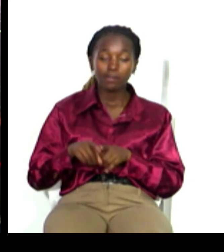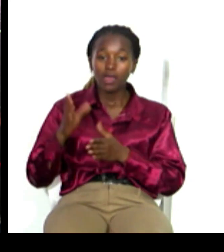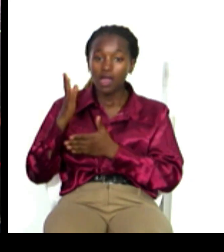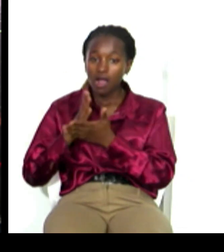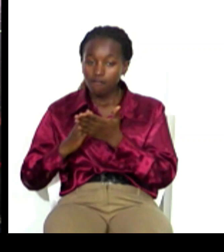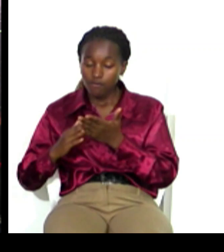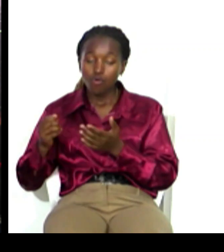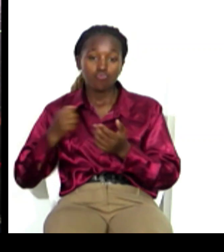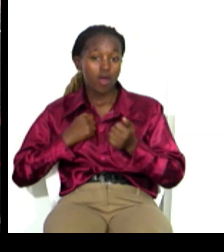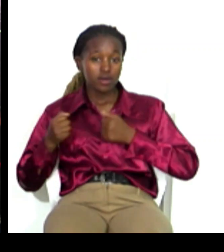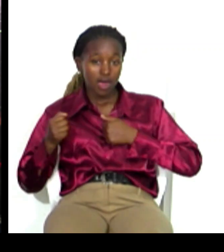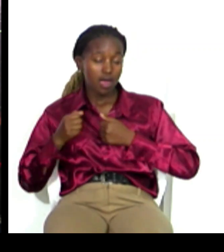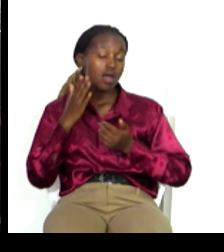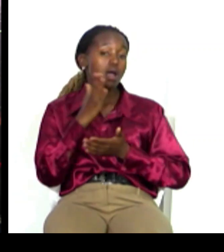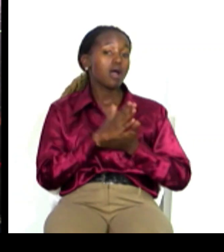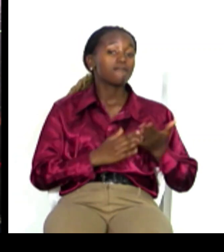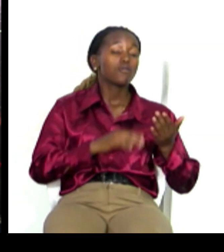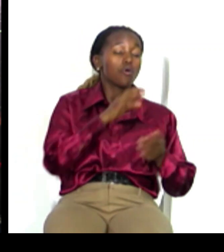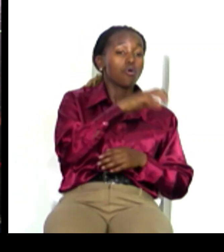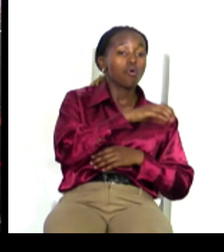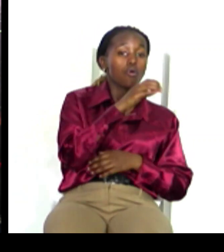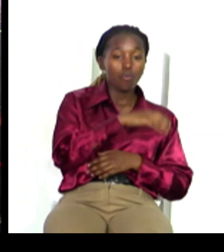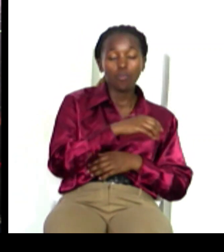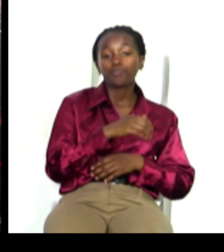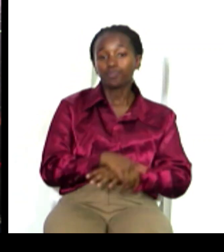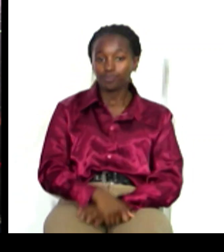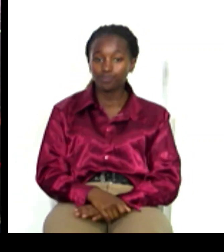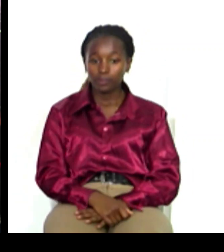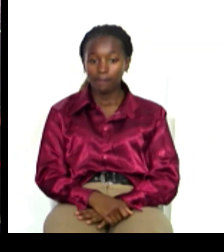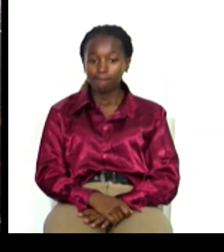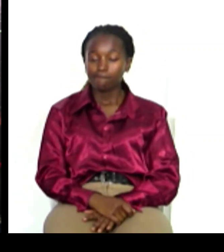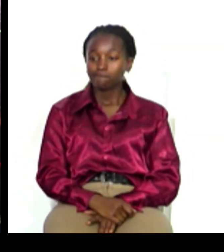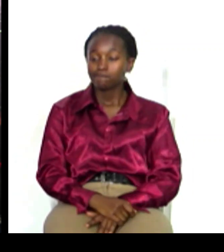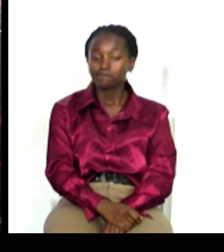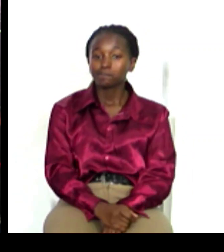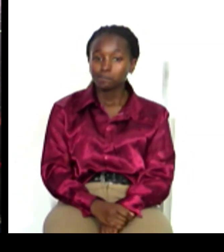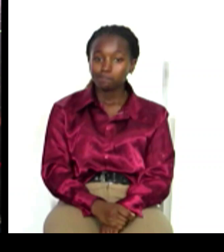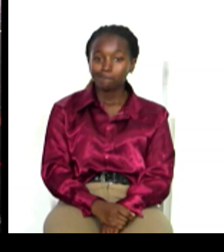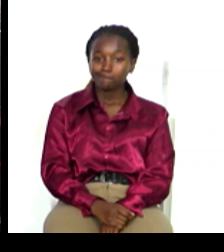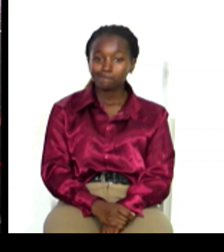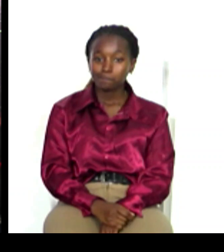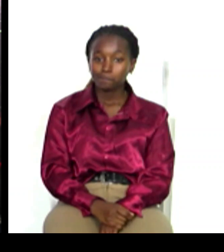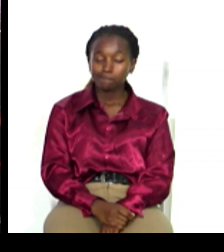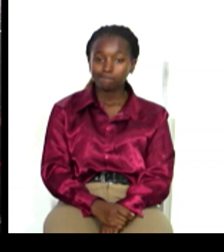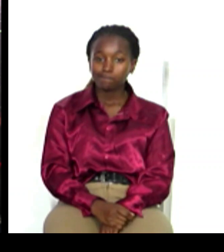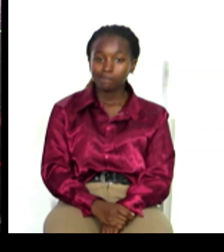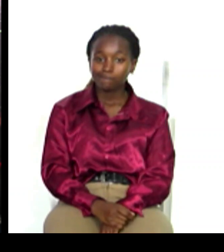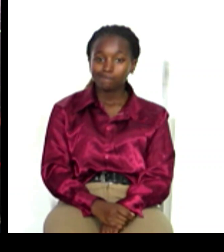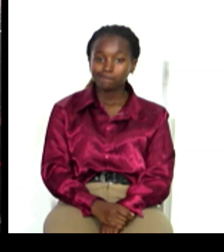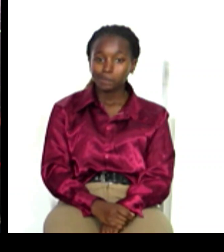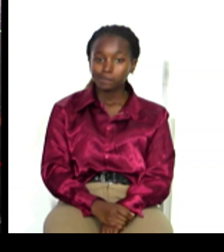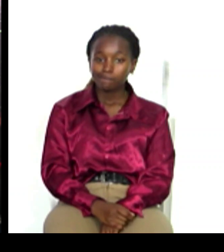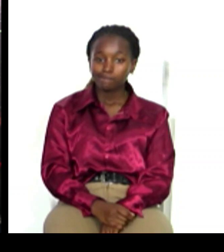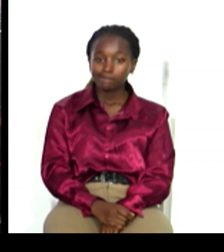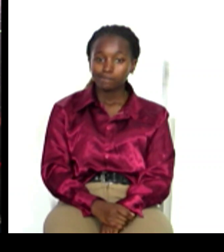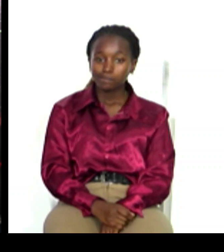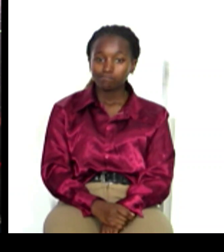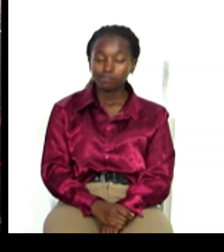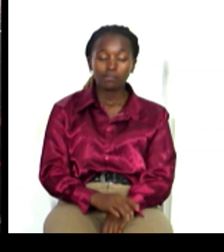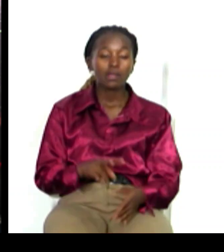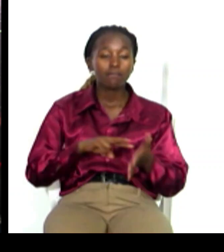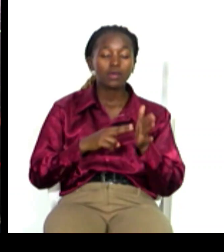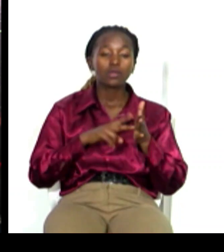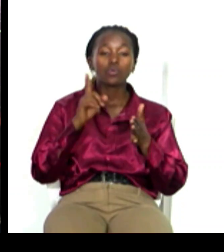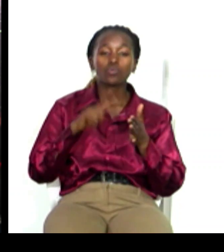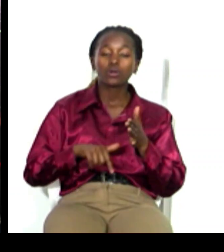be Tutsi. he's coming from half Rwanda and half Congo. So this M23 Yeah. is predominantly